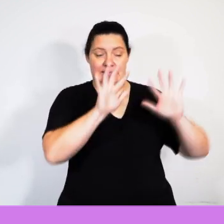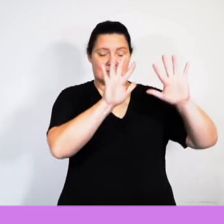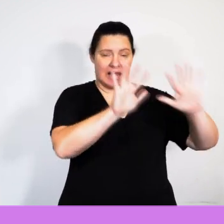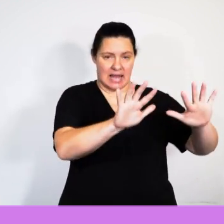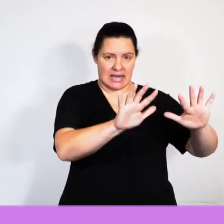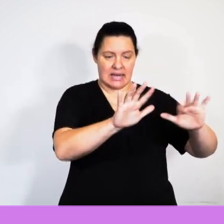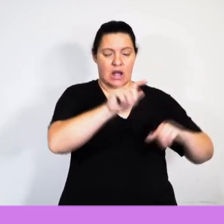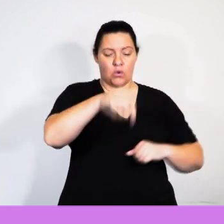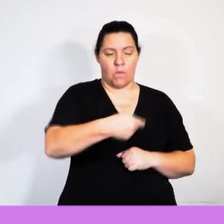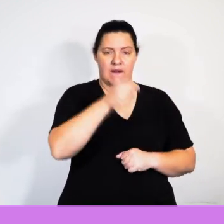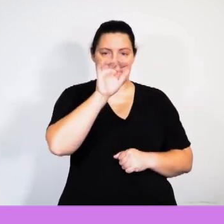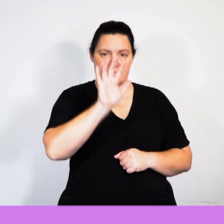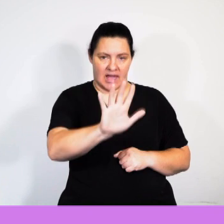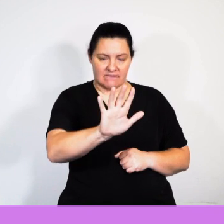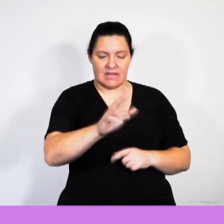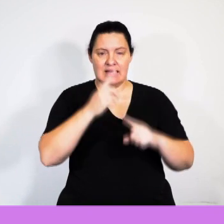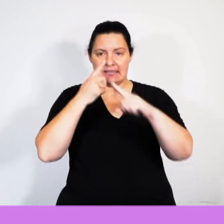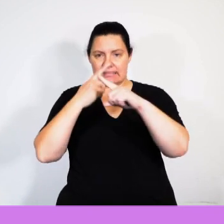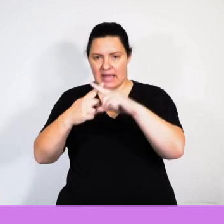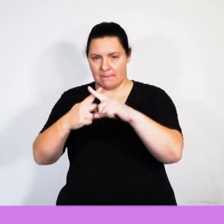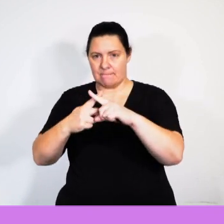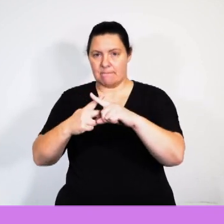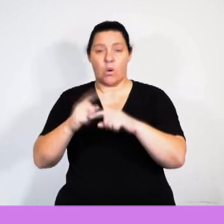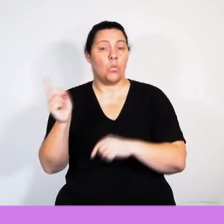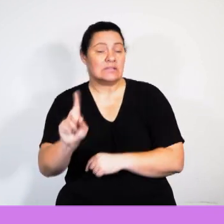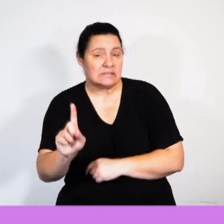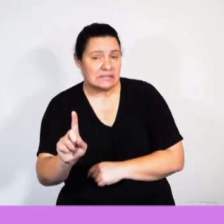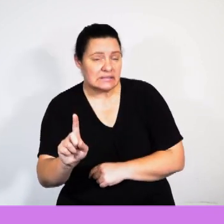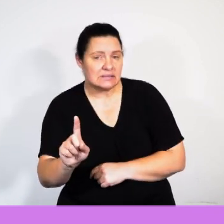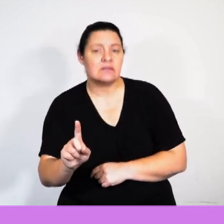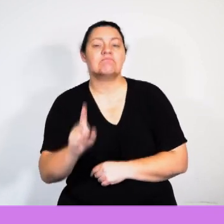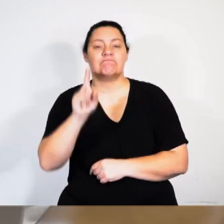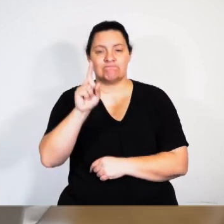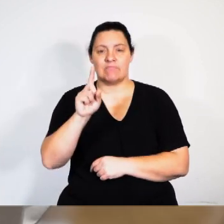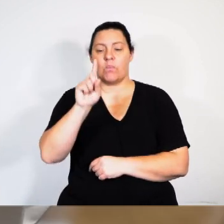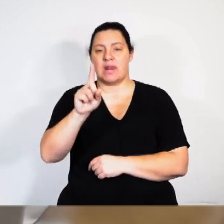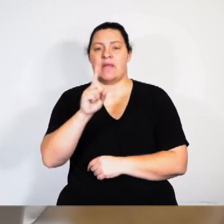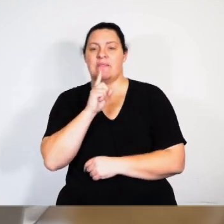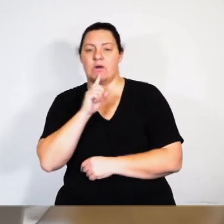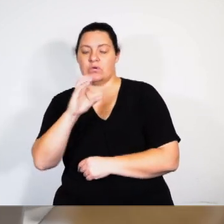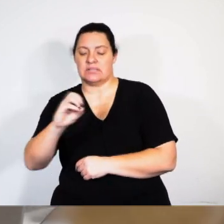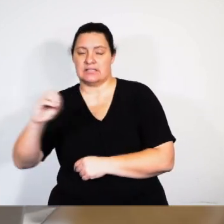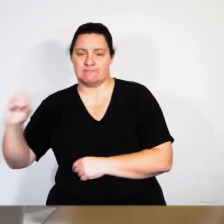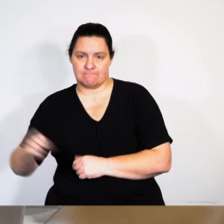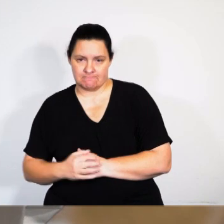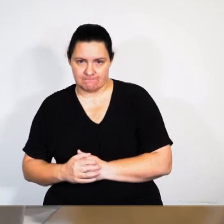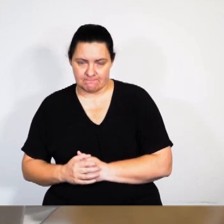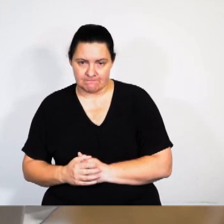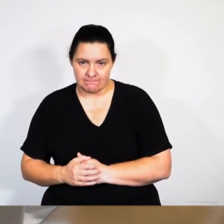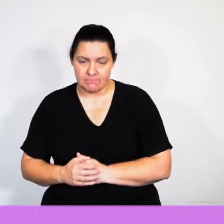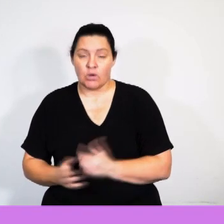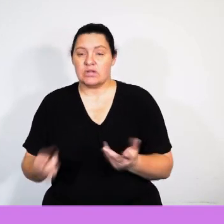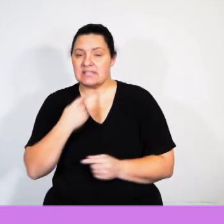to say 10.5 multiply by what? it will be a factor of 1,000,